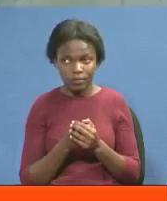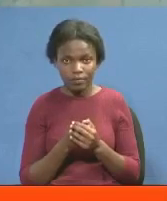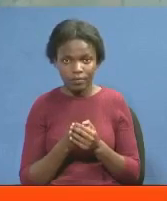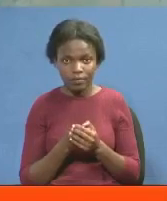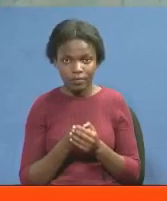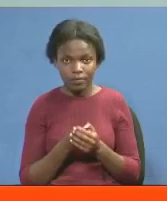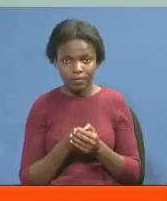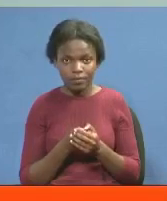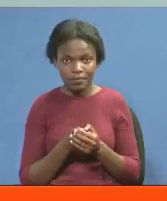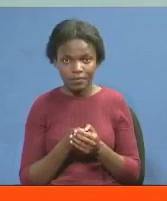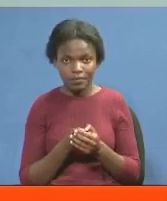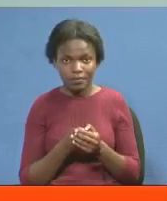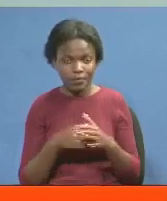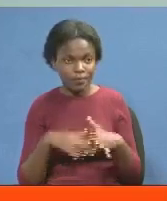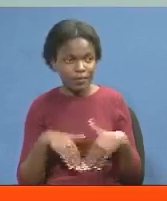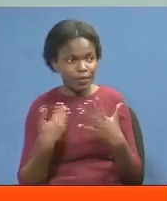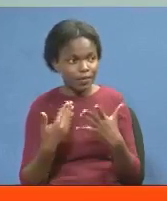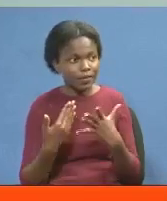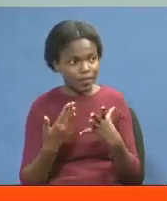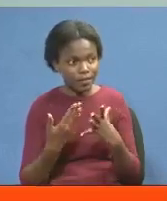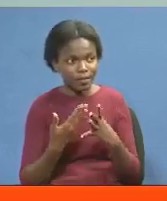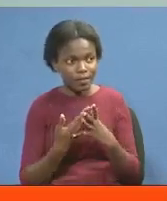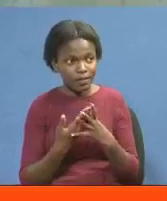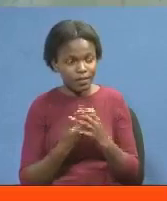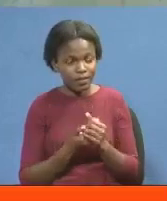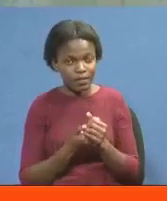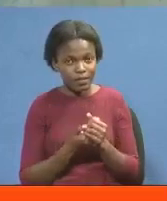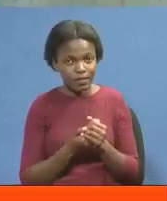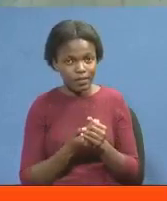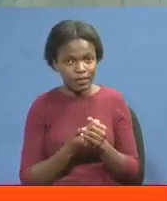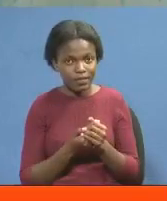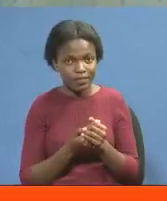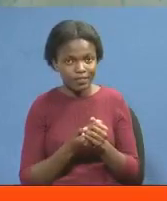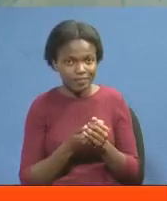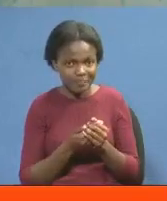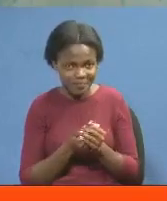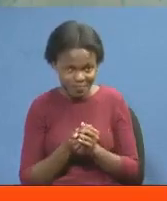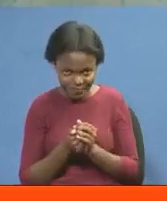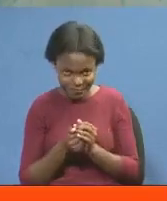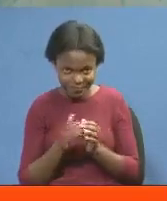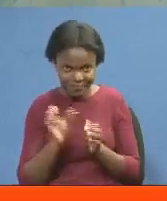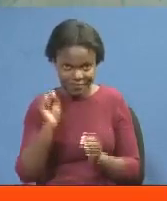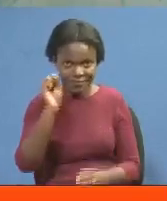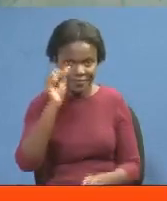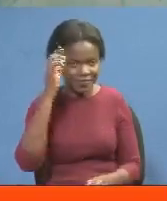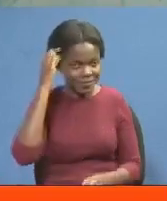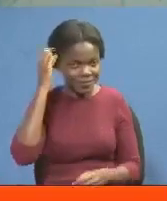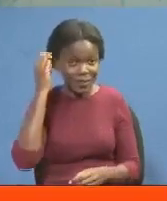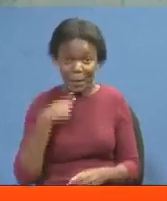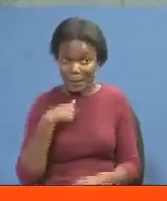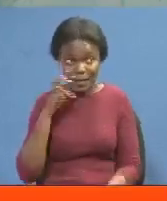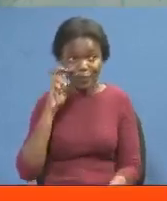Whichever. But then you can pass. I think your hair looks mimi, like... Mimi hanaka awariya bahali yake. Onaka... Tumeza